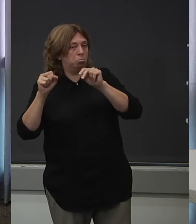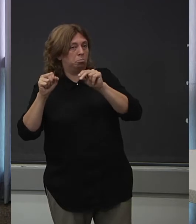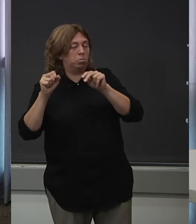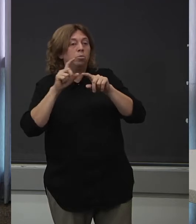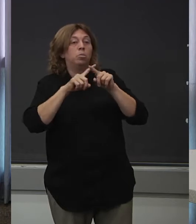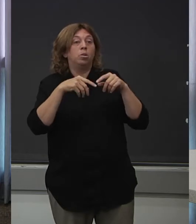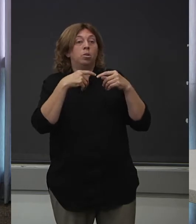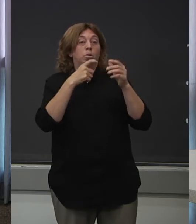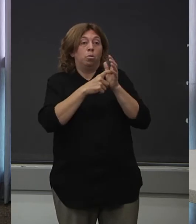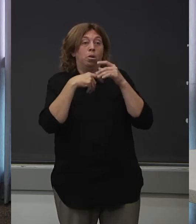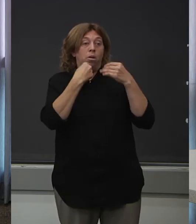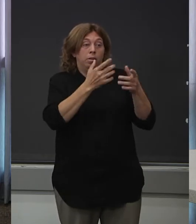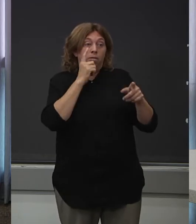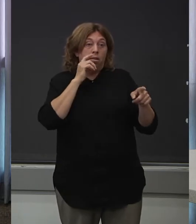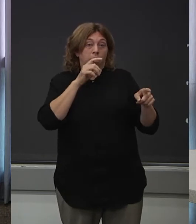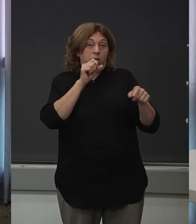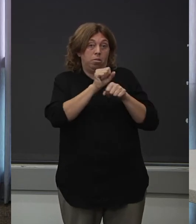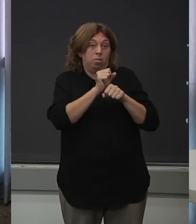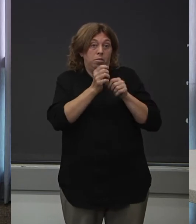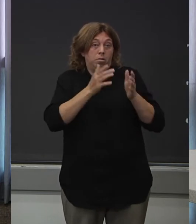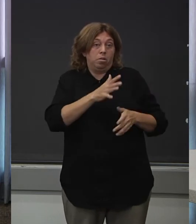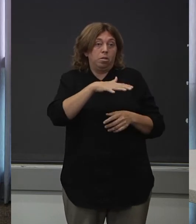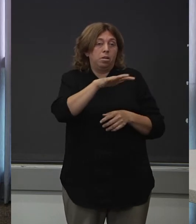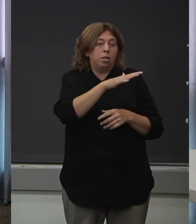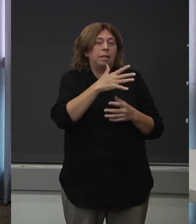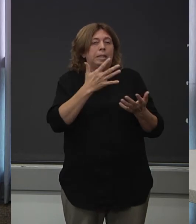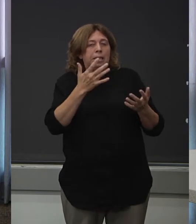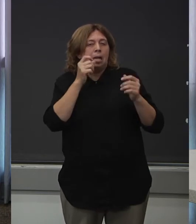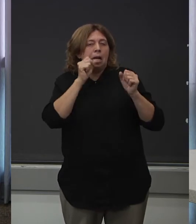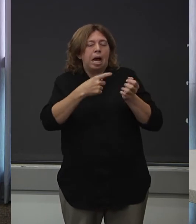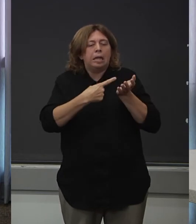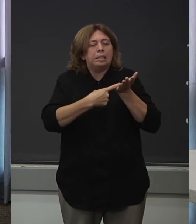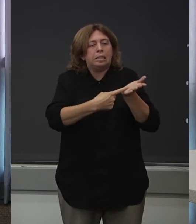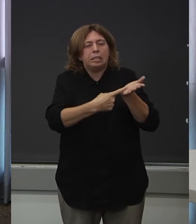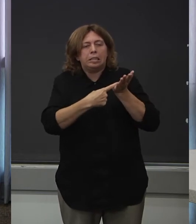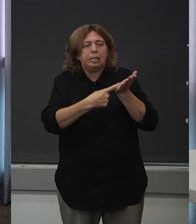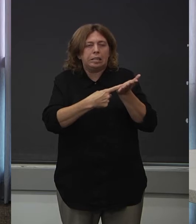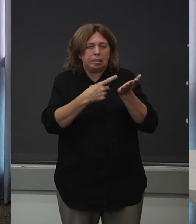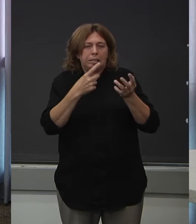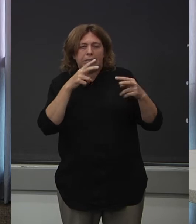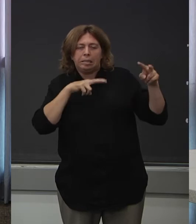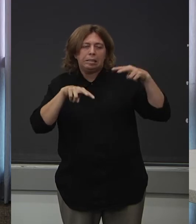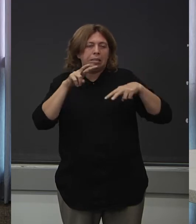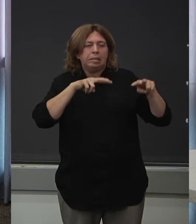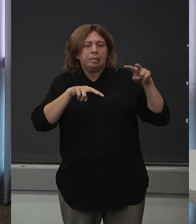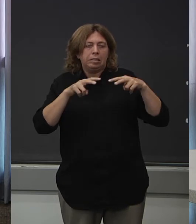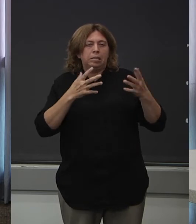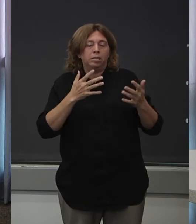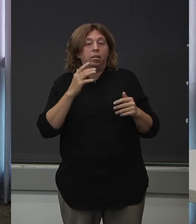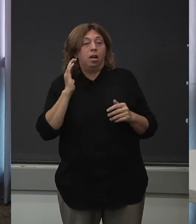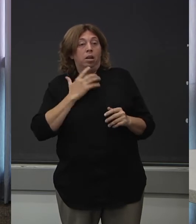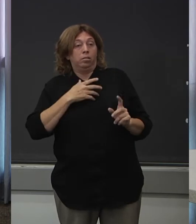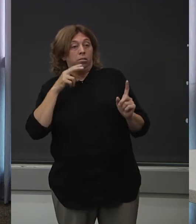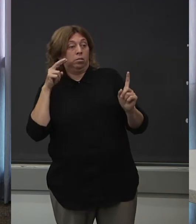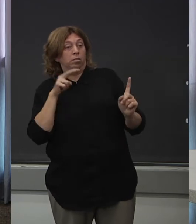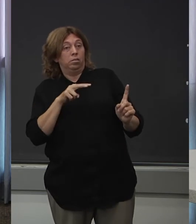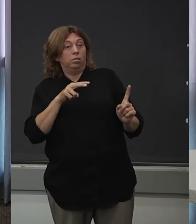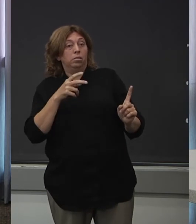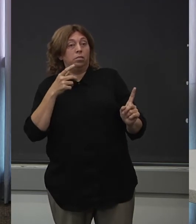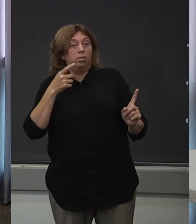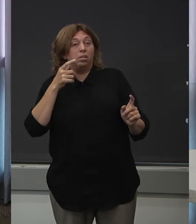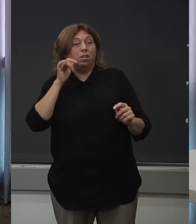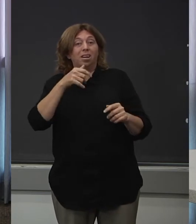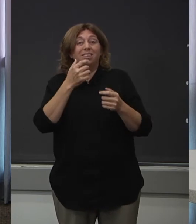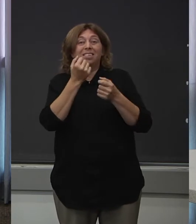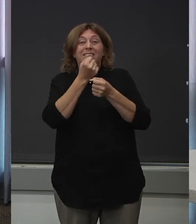probably be argued, but our position is that since they are safety equipment, you should provide at least basic face coverings. But I'd let